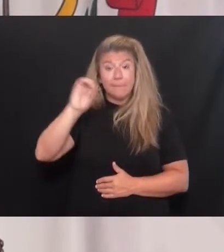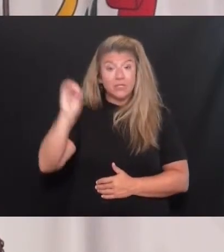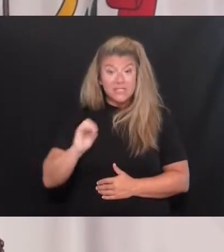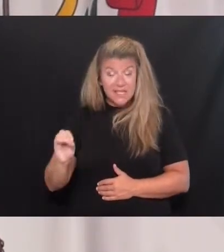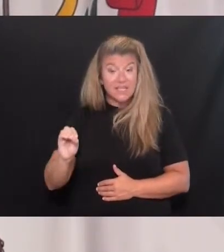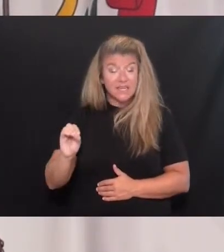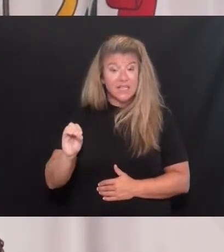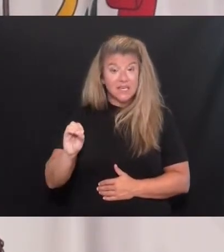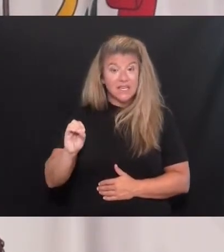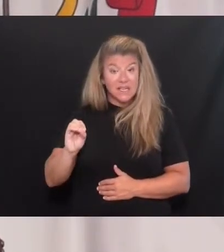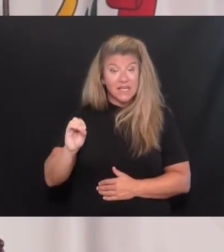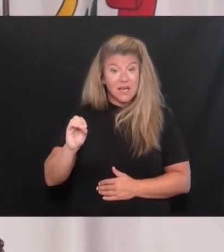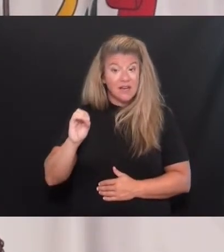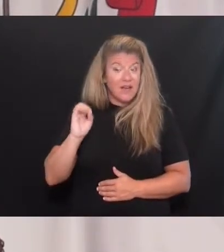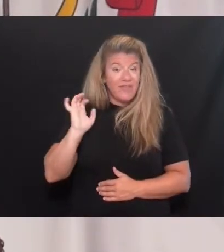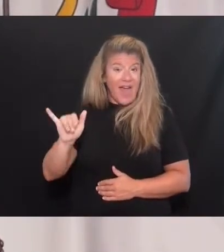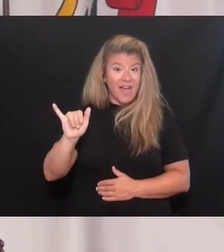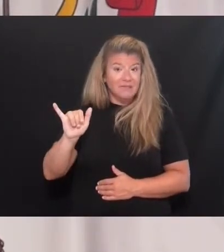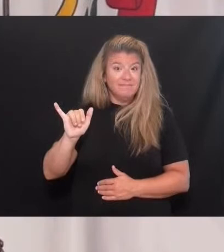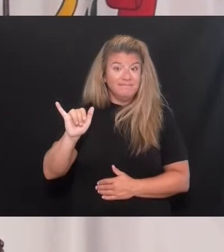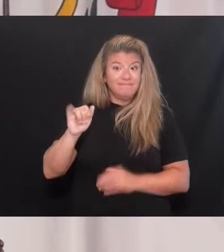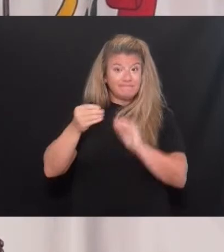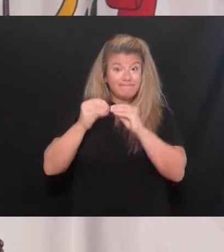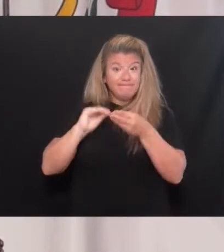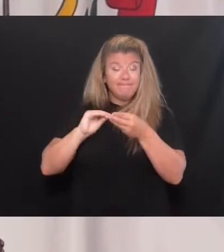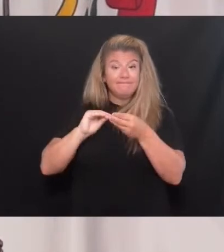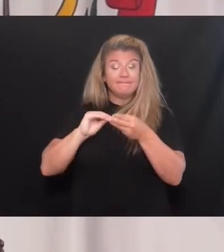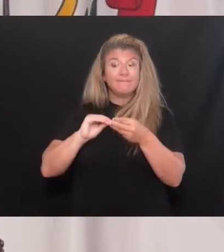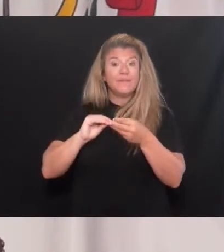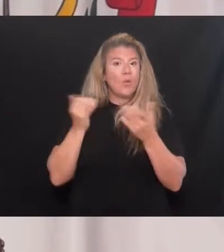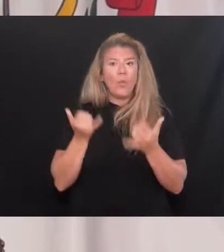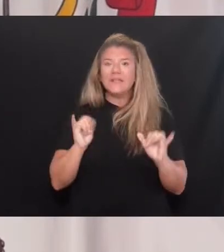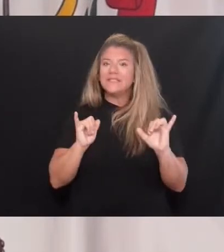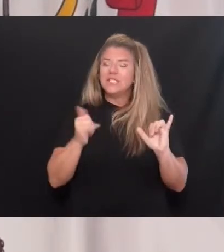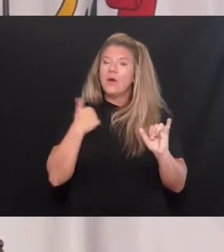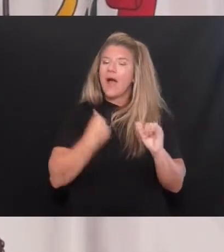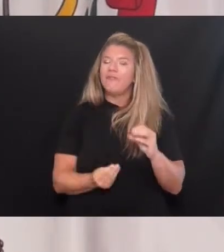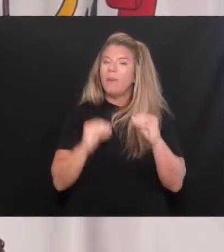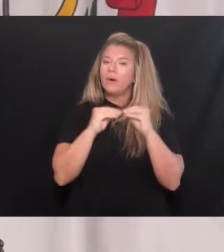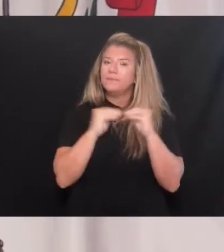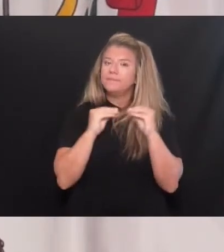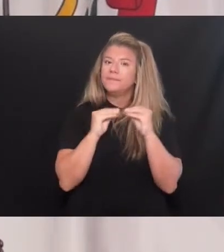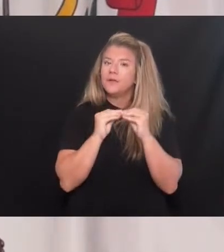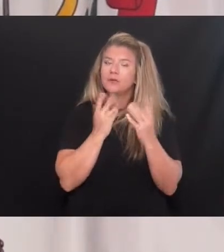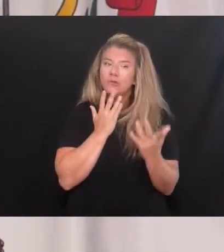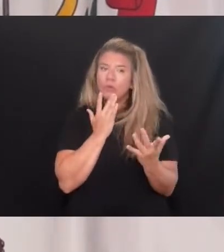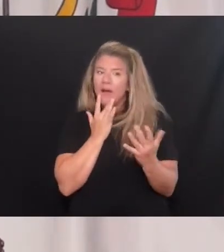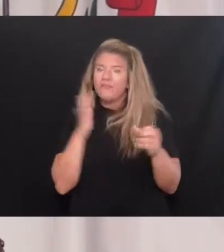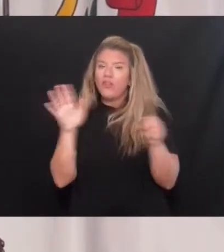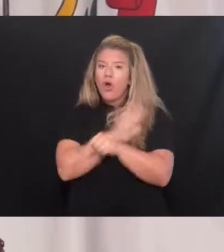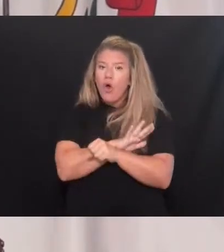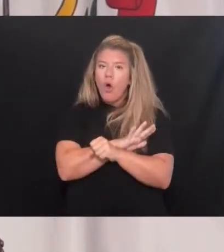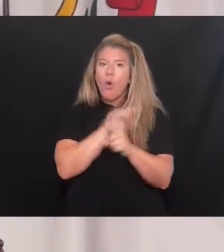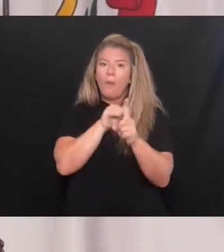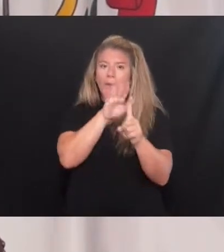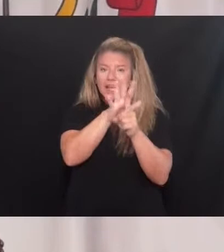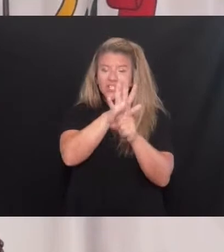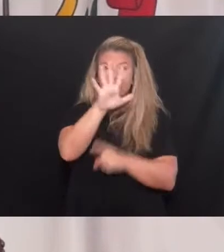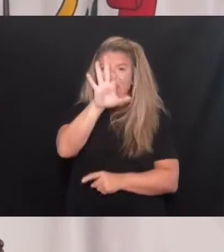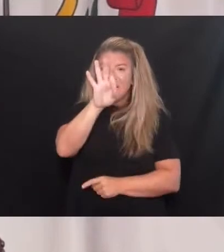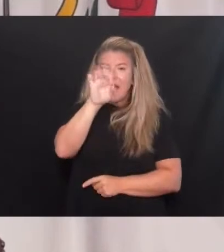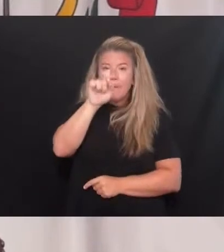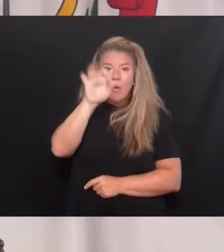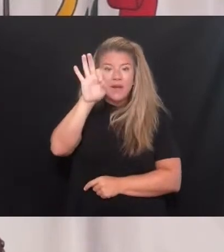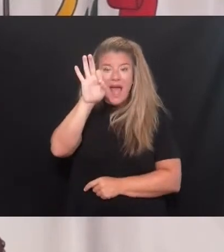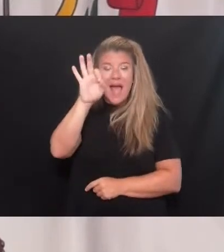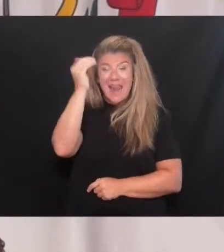75.9% or whatever, or what I just read. And then on our, we've still got a ways to go on our whole population. We're at 59.9. You